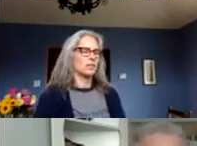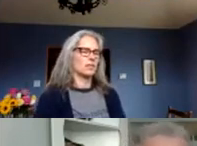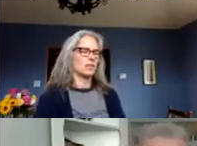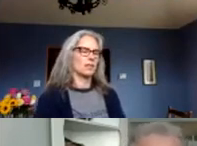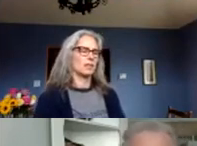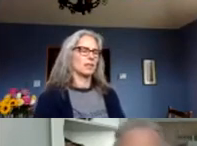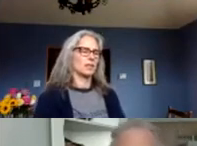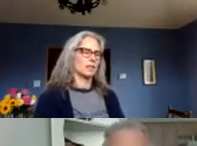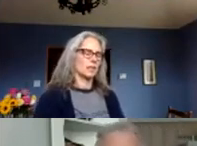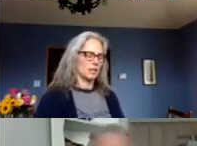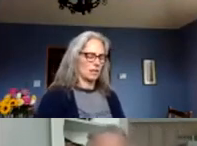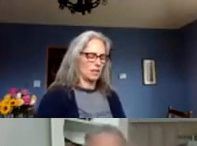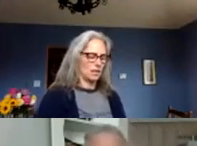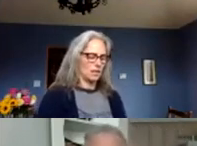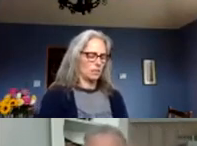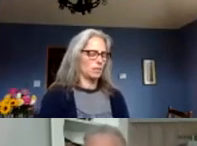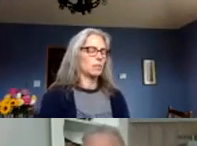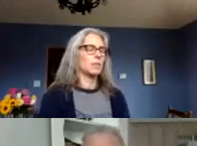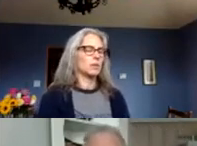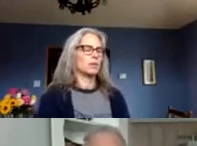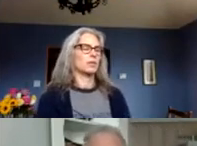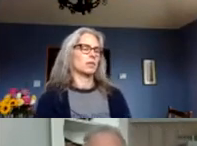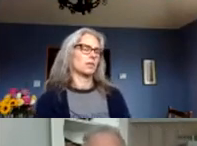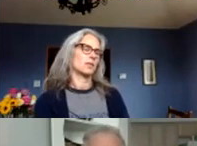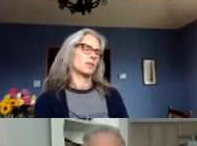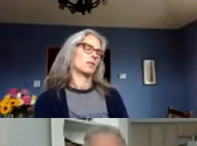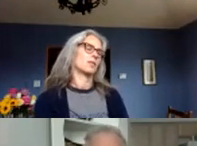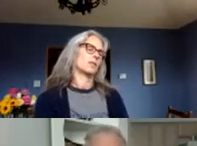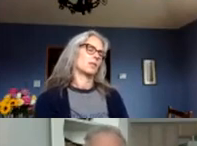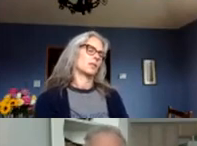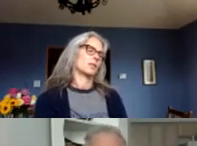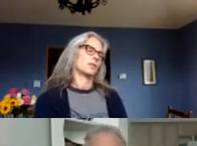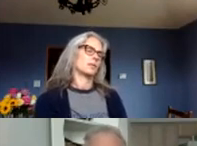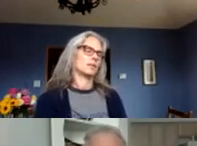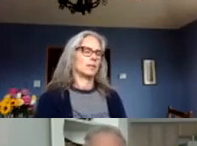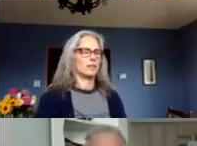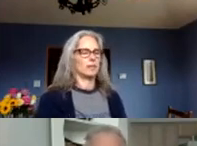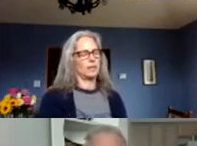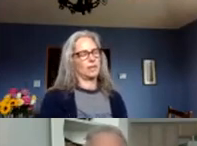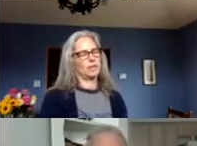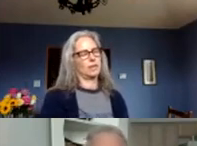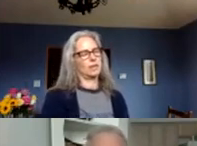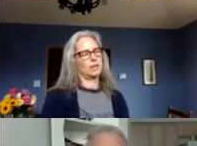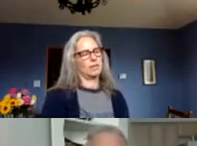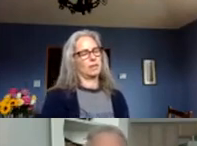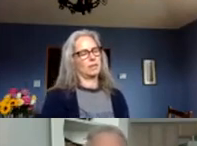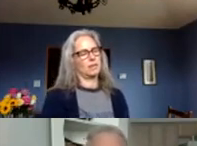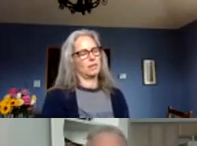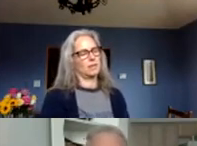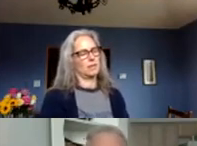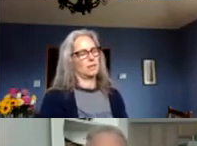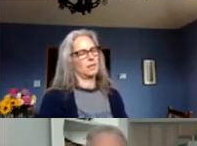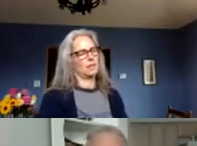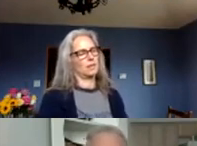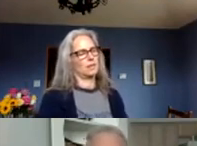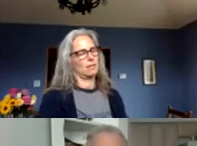deck. That link right there in that third way, number 3, is a link to the instructions, and it'll walk you through step by step.